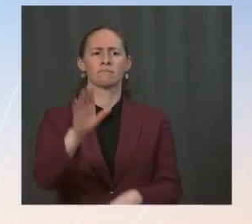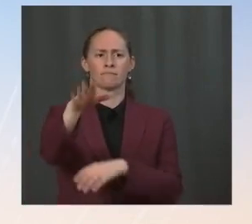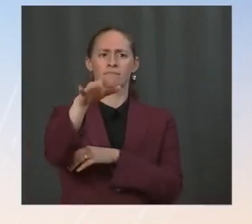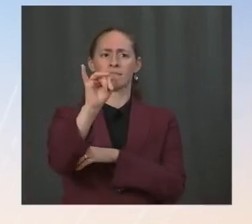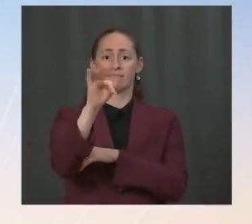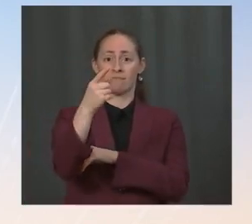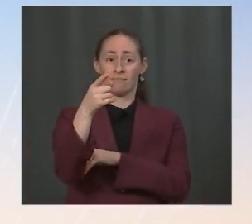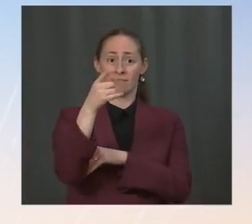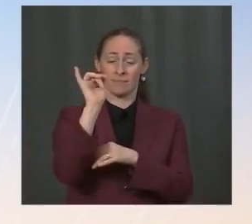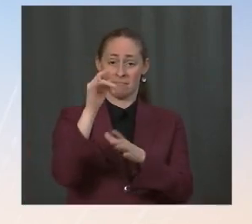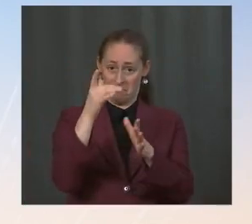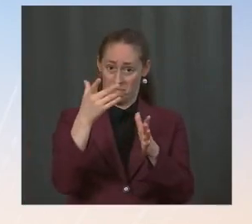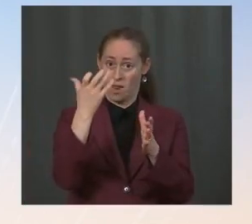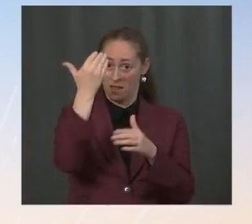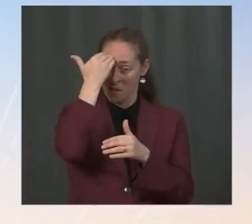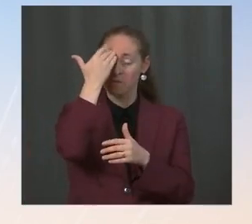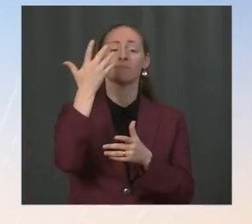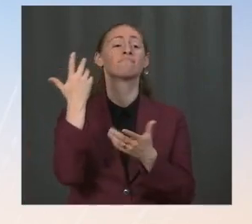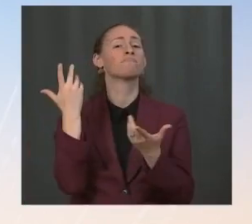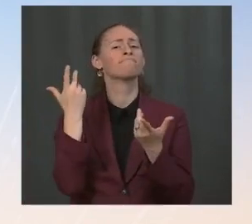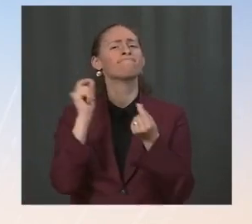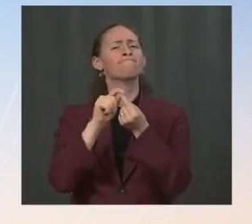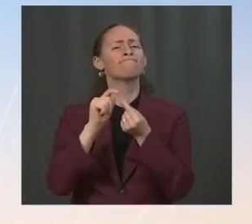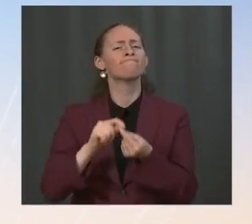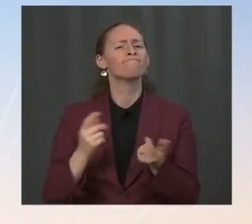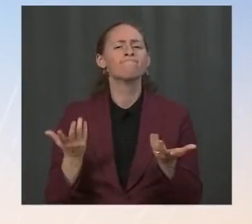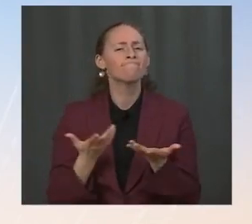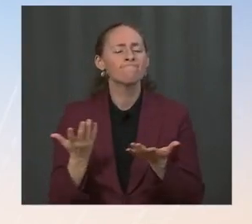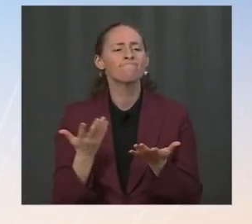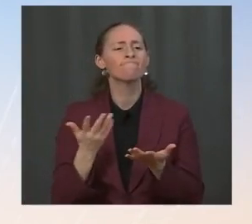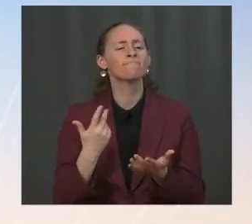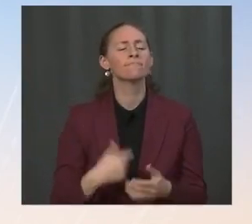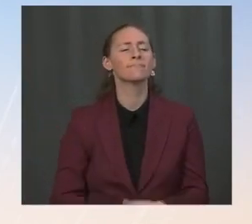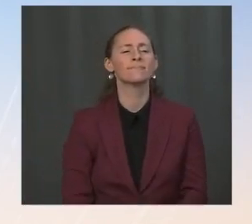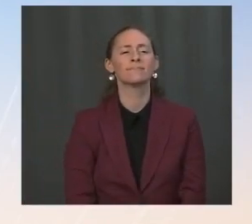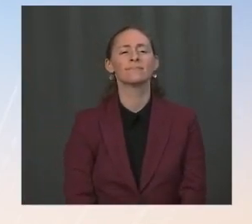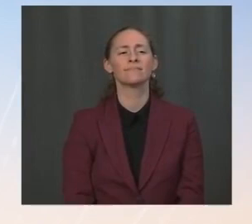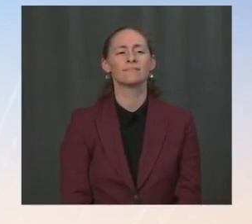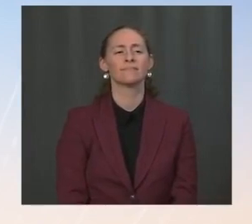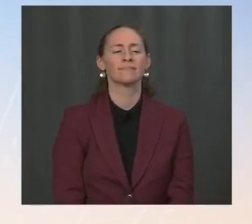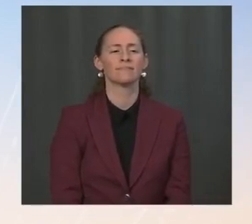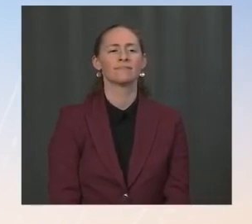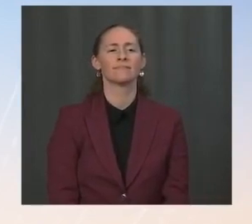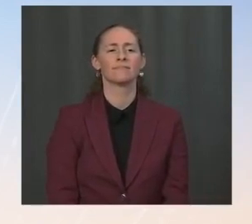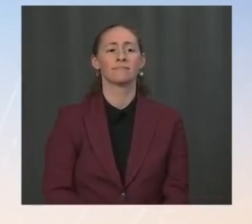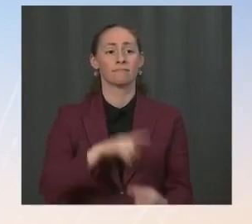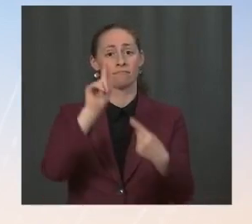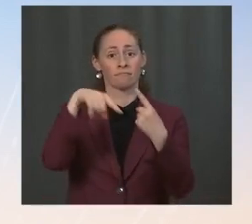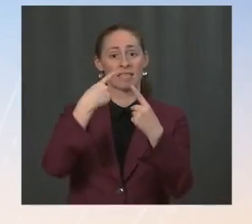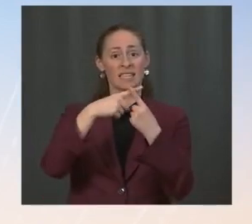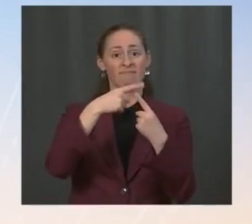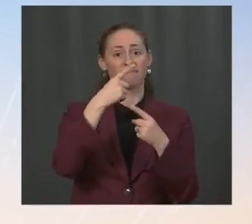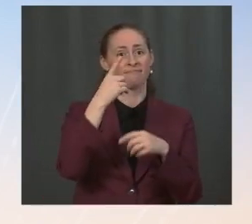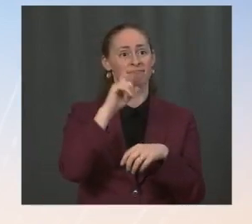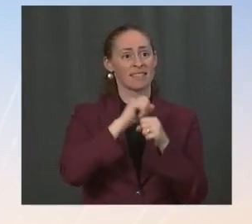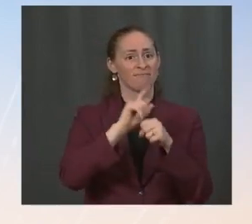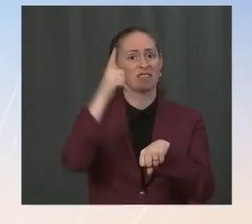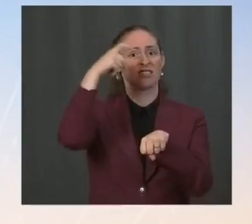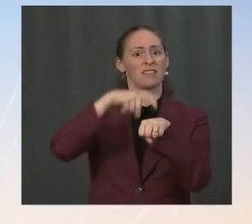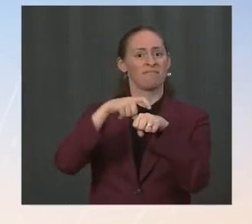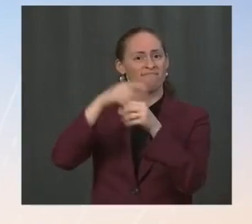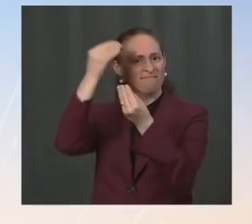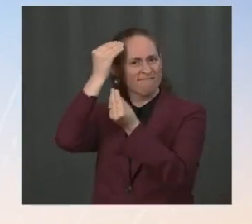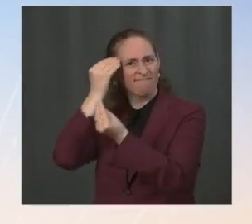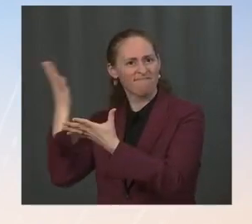that the initial reports of the attacks came in as members of his